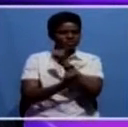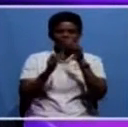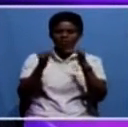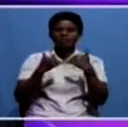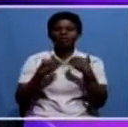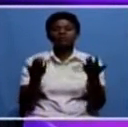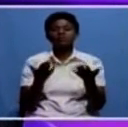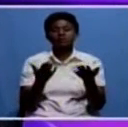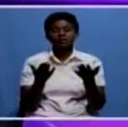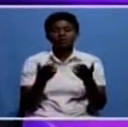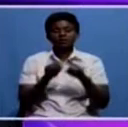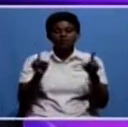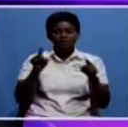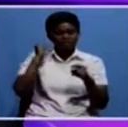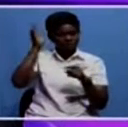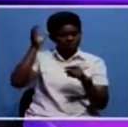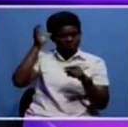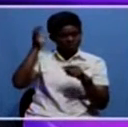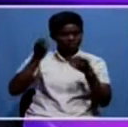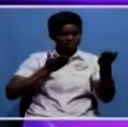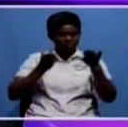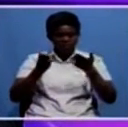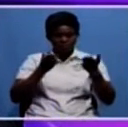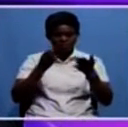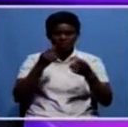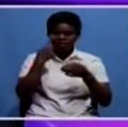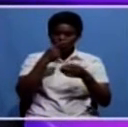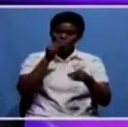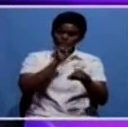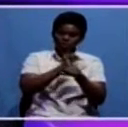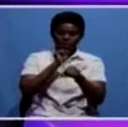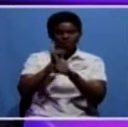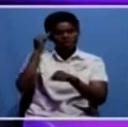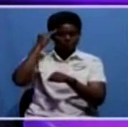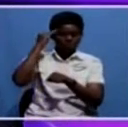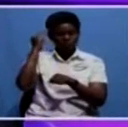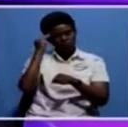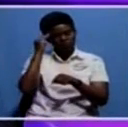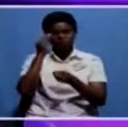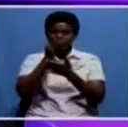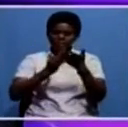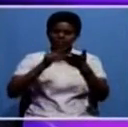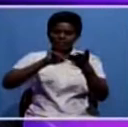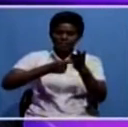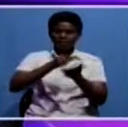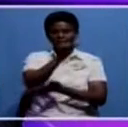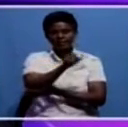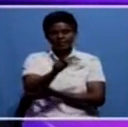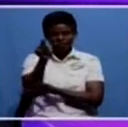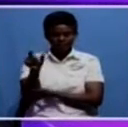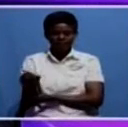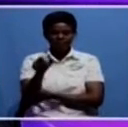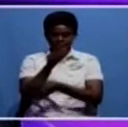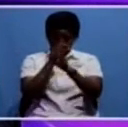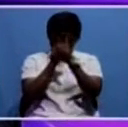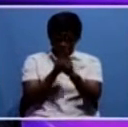nature in the civil service, people get appointed to the civil service, and at some point various individuals decide when they